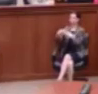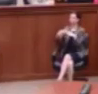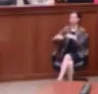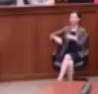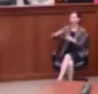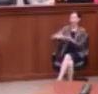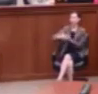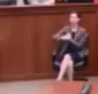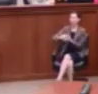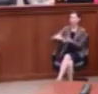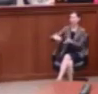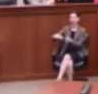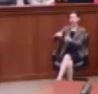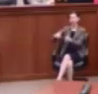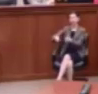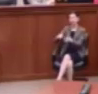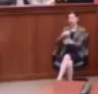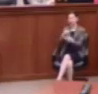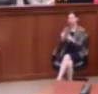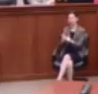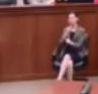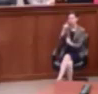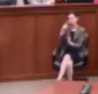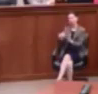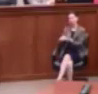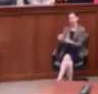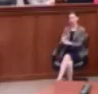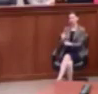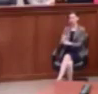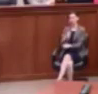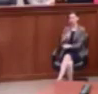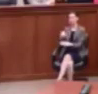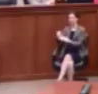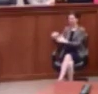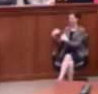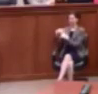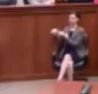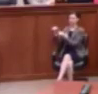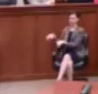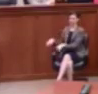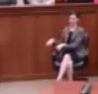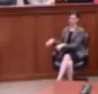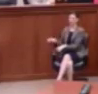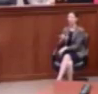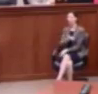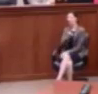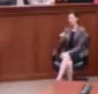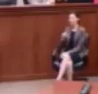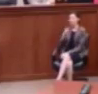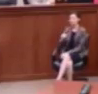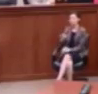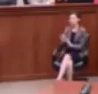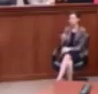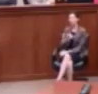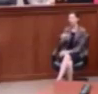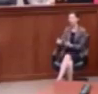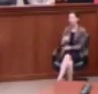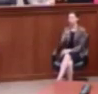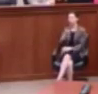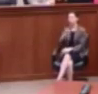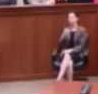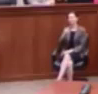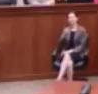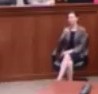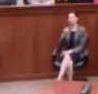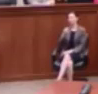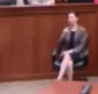demand, and we need to make sure we are recognizing them appropriately in the accountability system, like a drone credential, like the new manufacturing credential. And